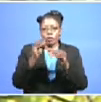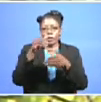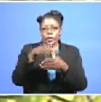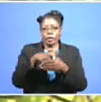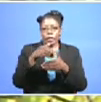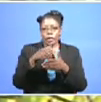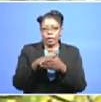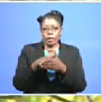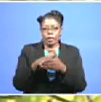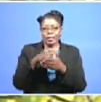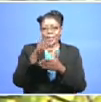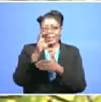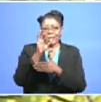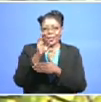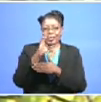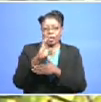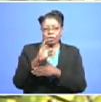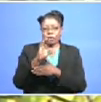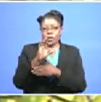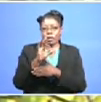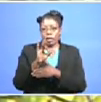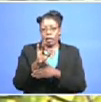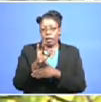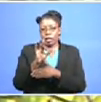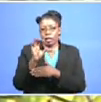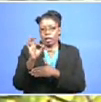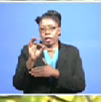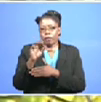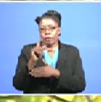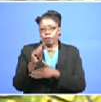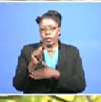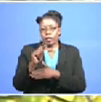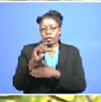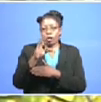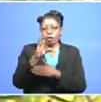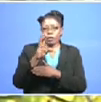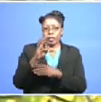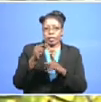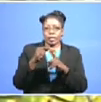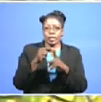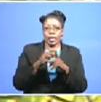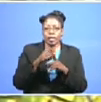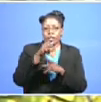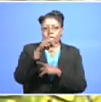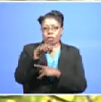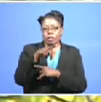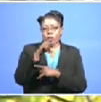approximately 1,980 feet of 6-inch pipe,